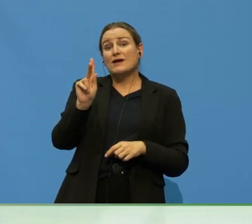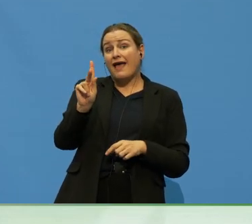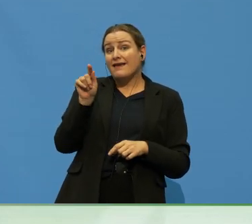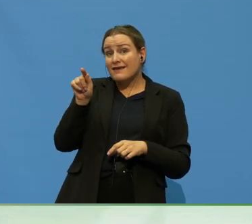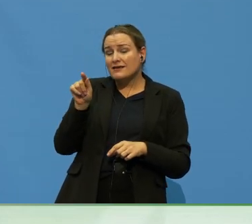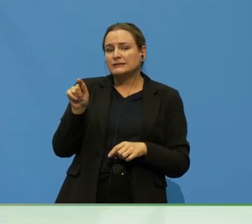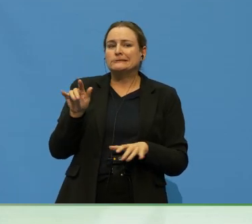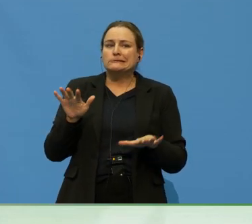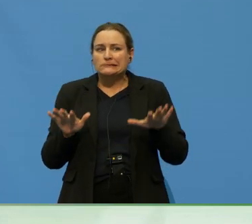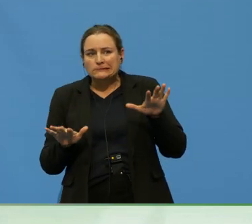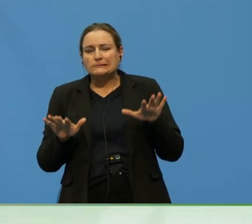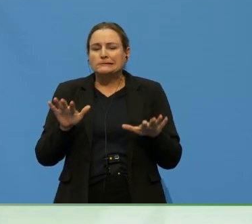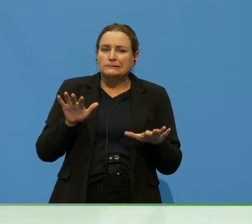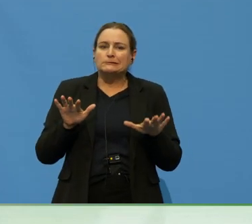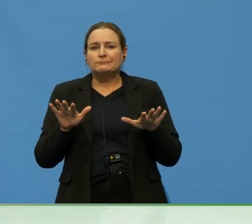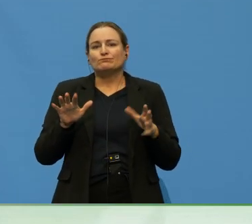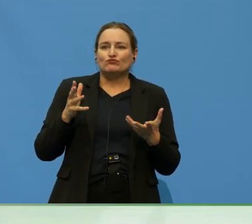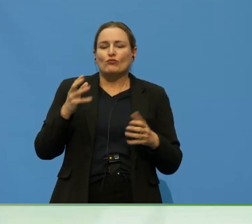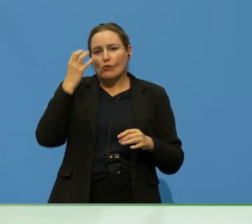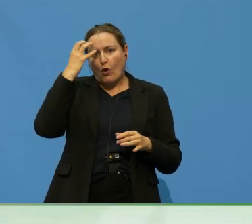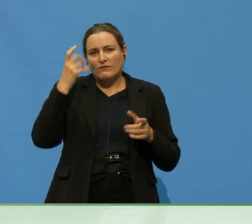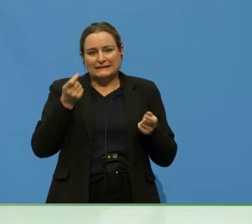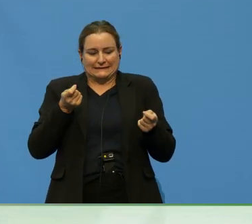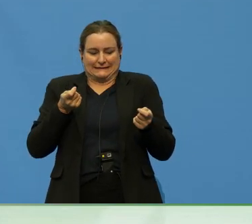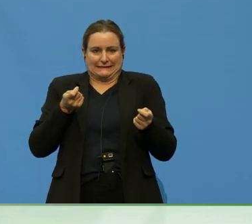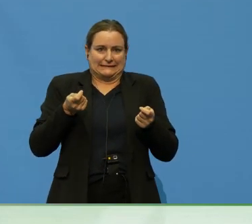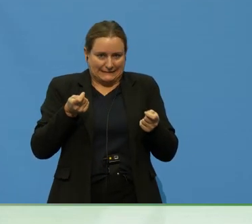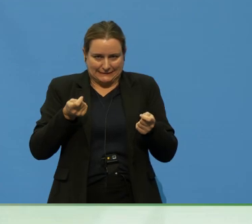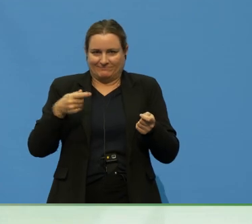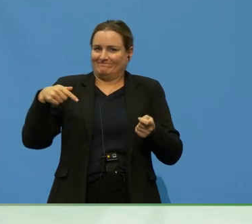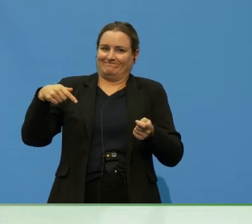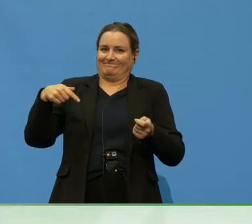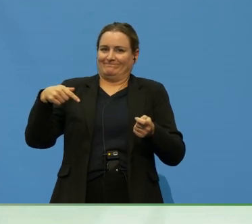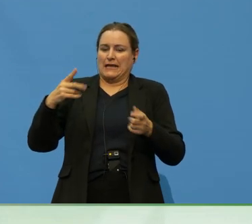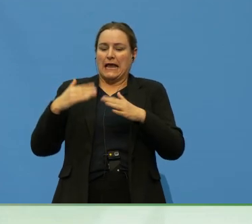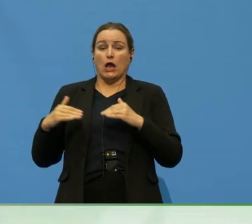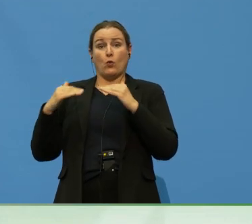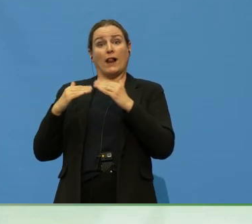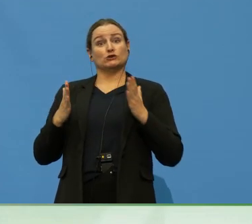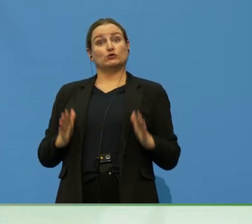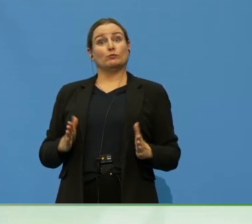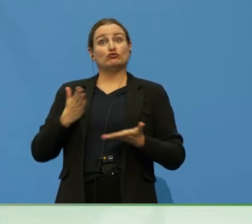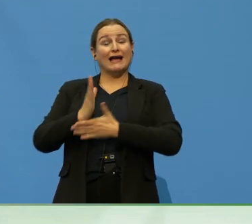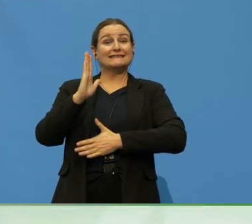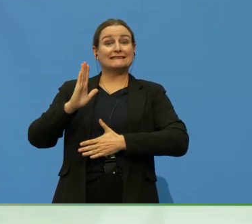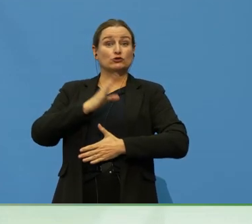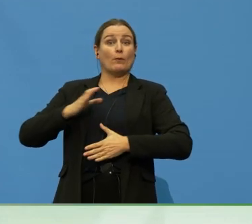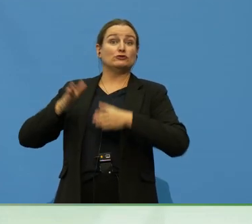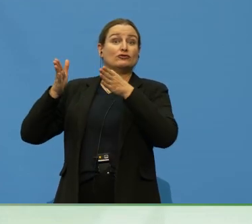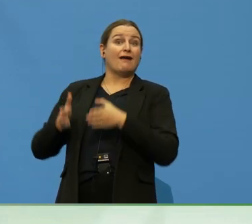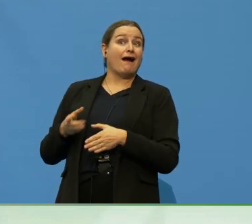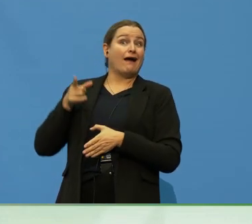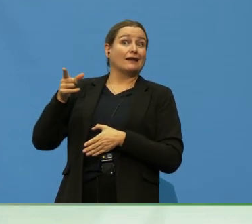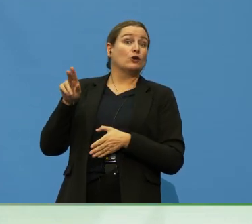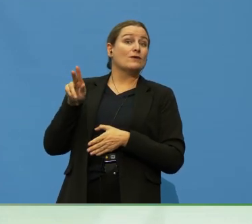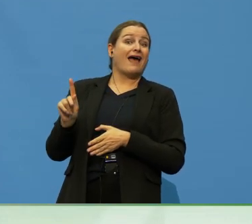regulatory infrastructure. So the Equality and Human Rights Commission in the UK, for example, hasn't, in my opinion,